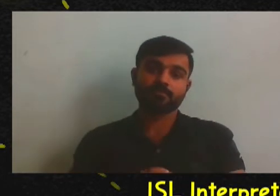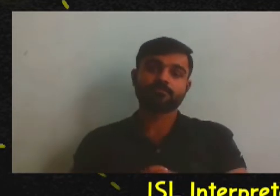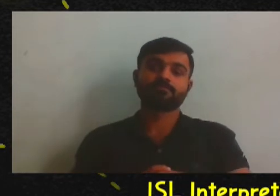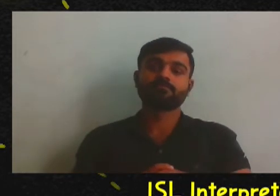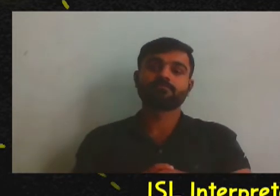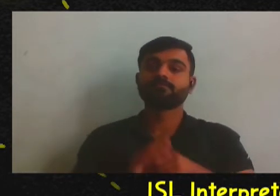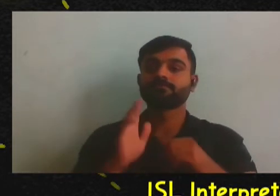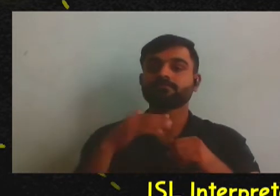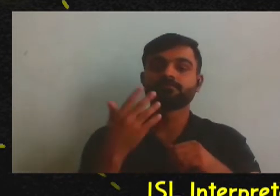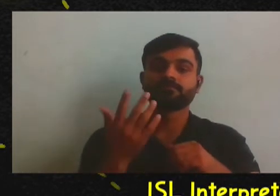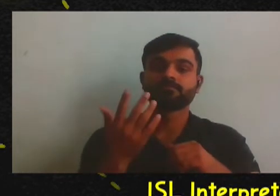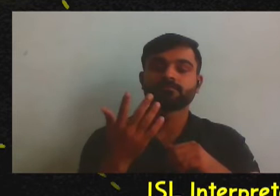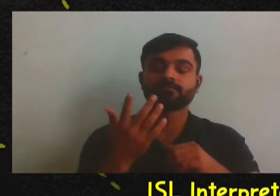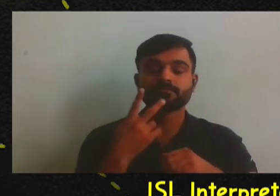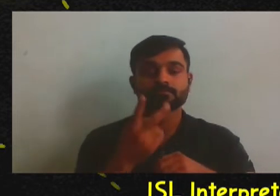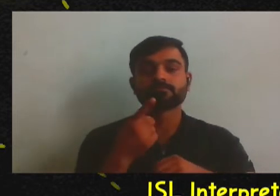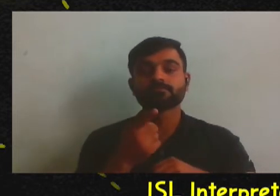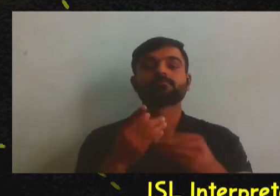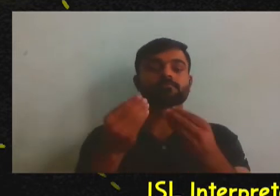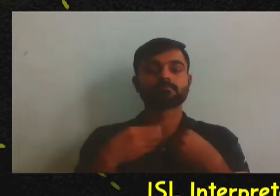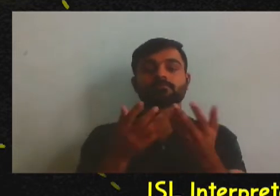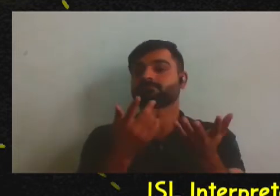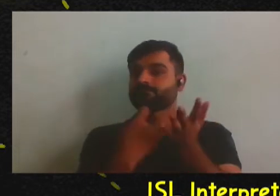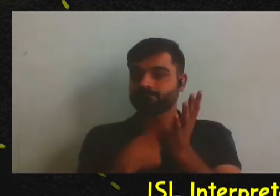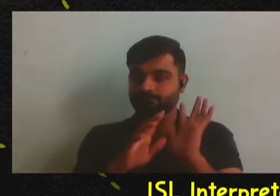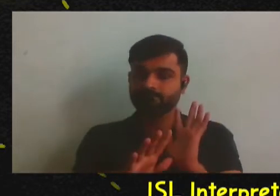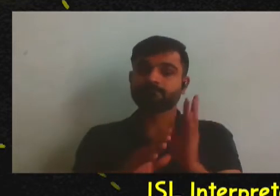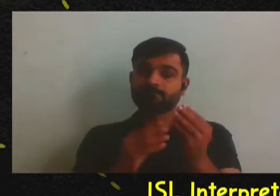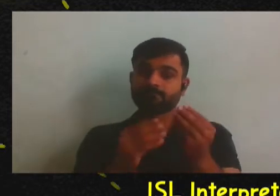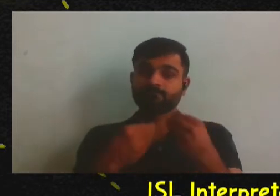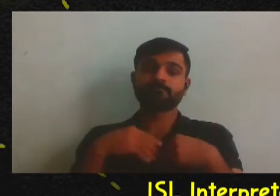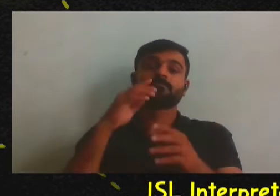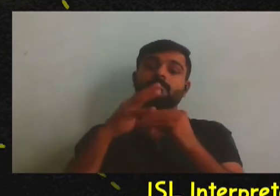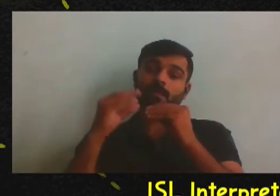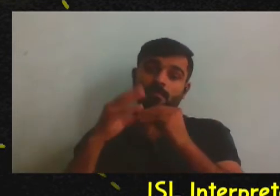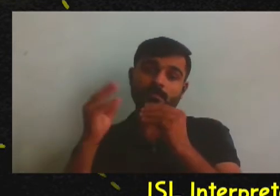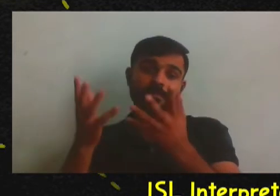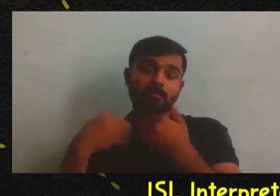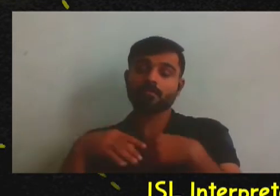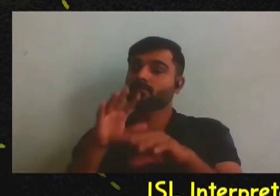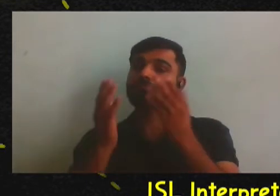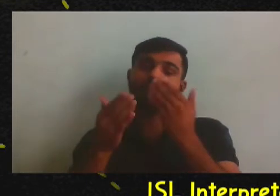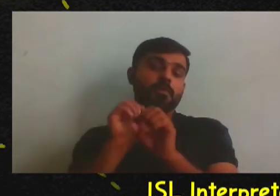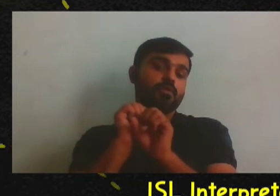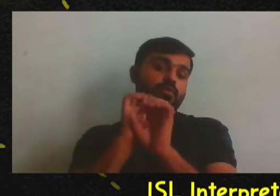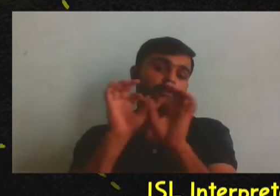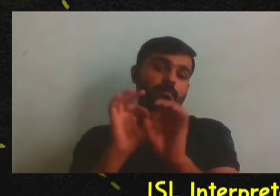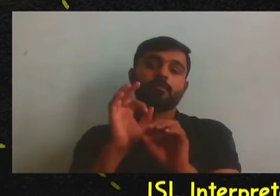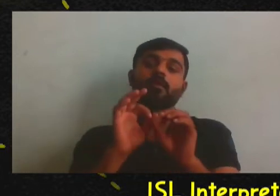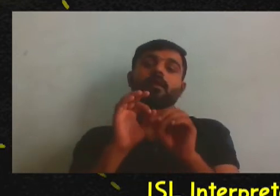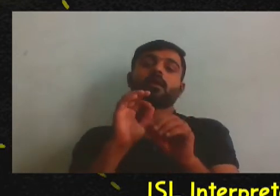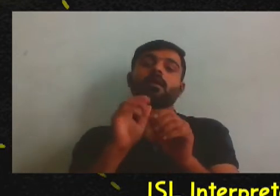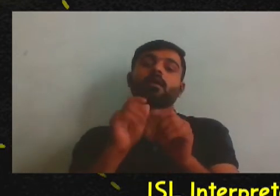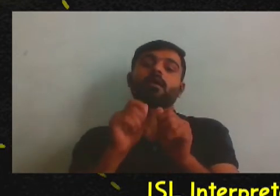You can provide this protocol and it will work in Bangalore. It may not work in Guwahati or